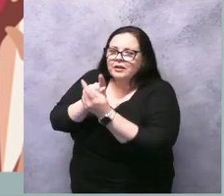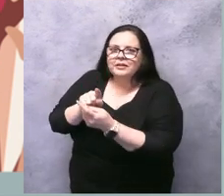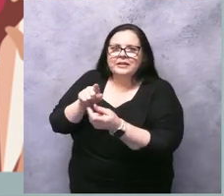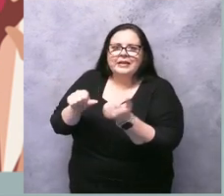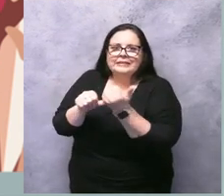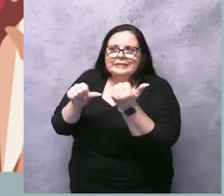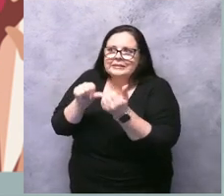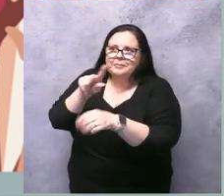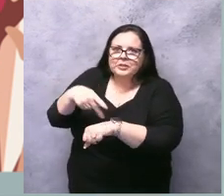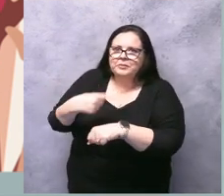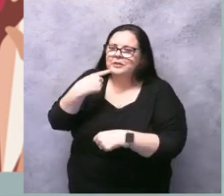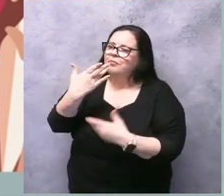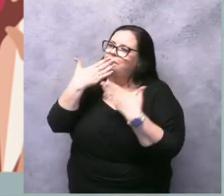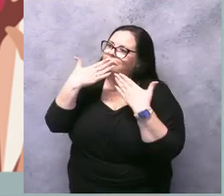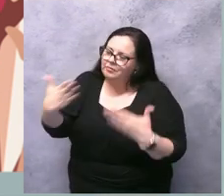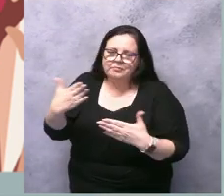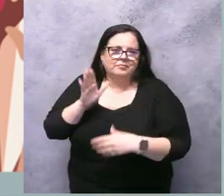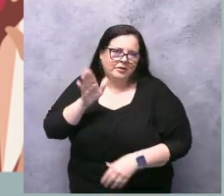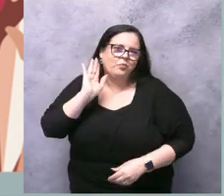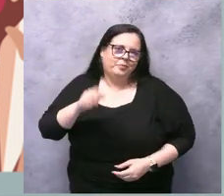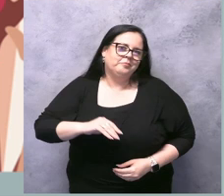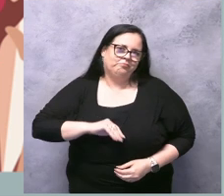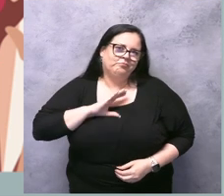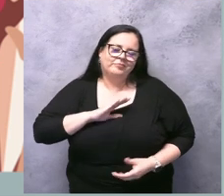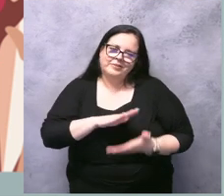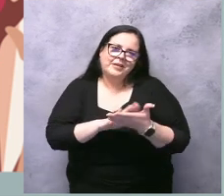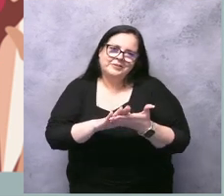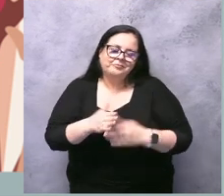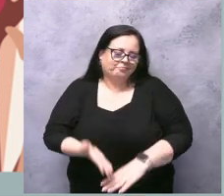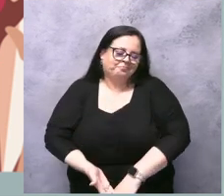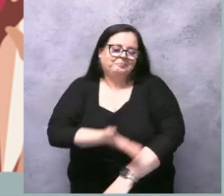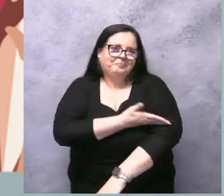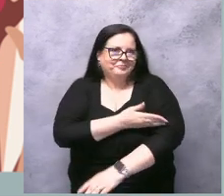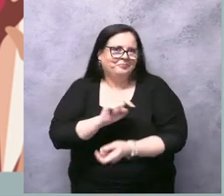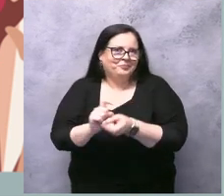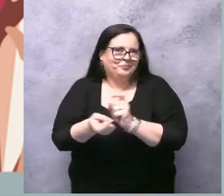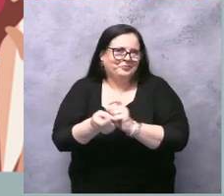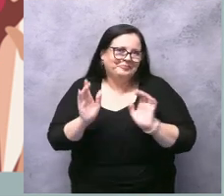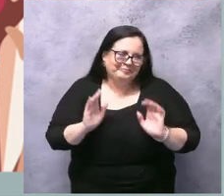thank them for what they do. That would be really nice. That would be a change. So,